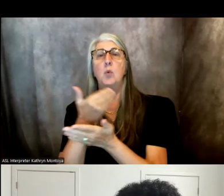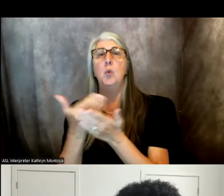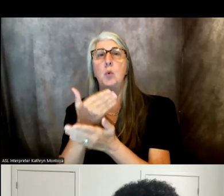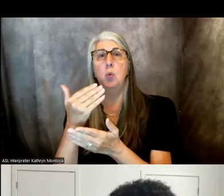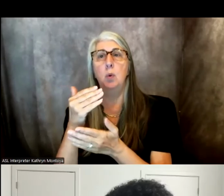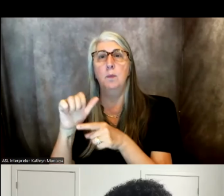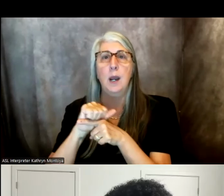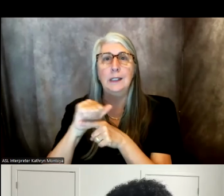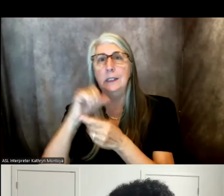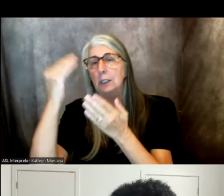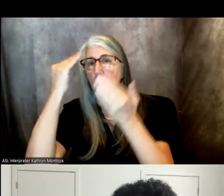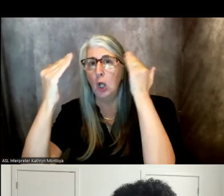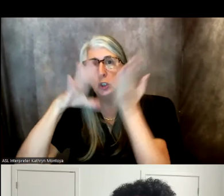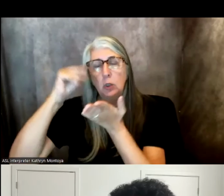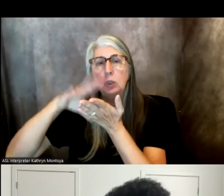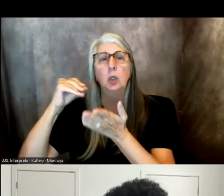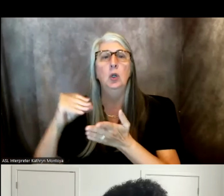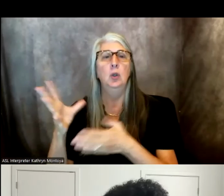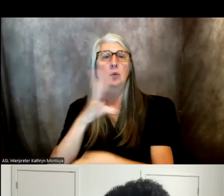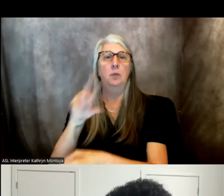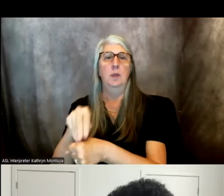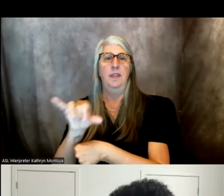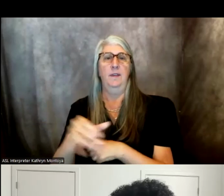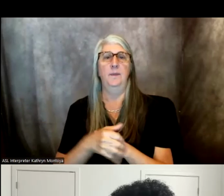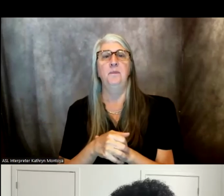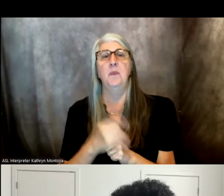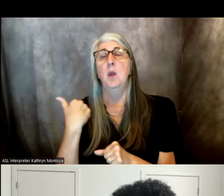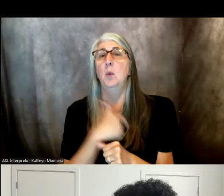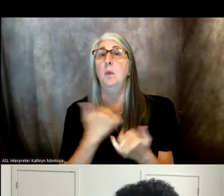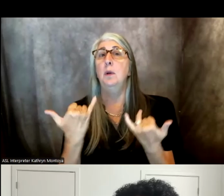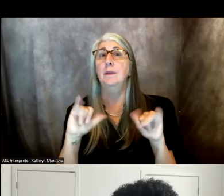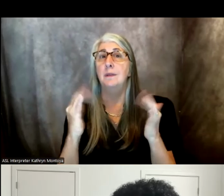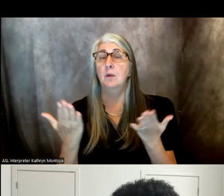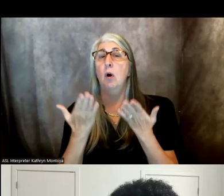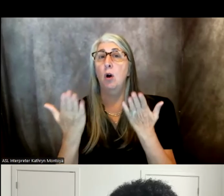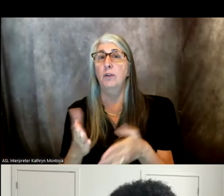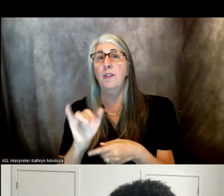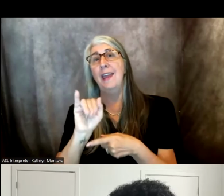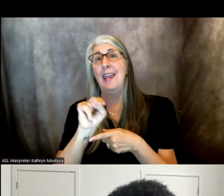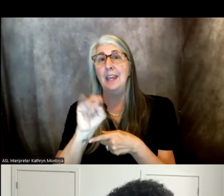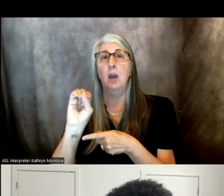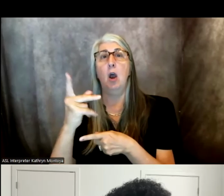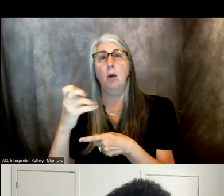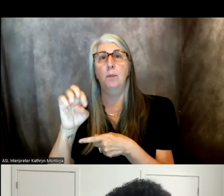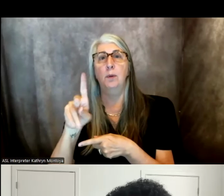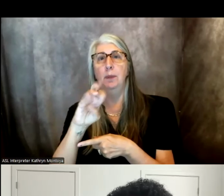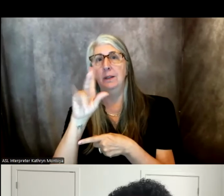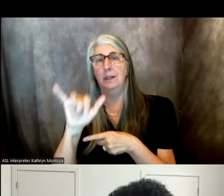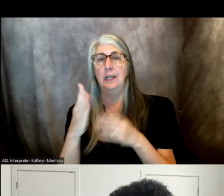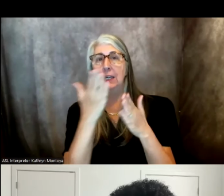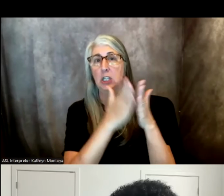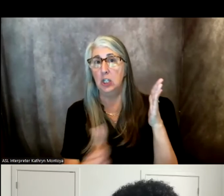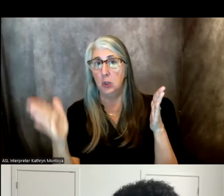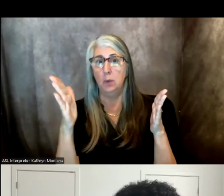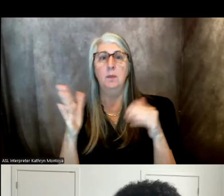911, 988 interoperability. We'll still use the interoperability continuum to help inform our goals, but our goals will also be